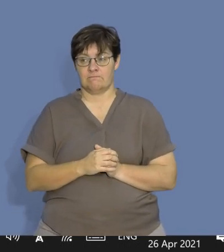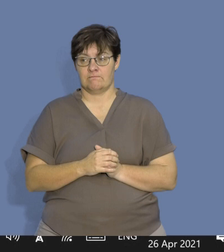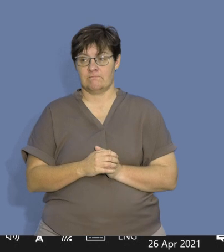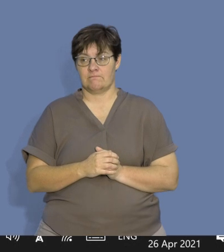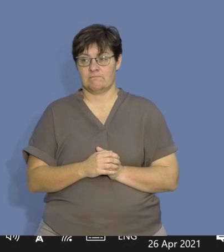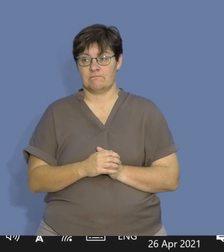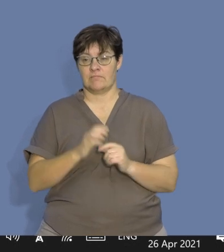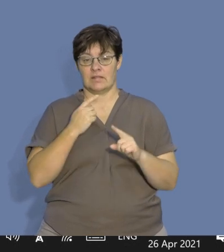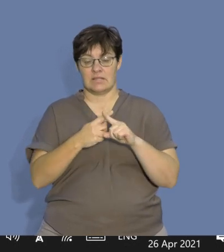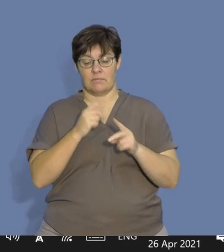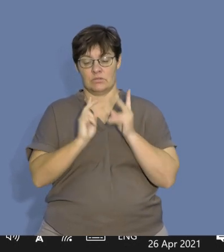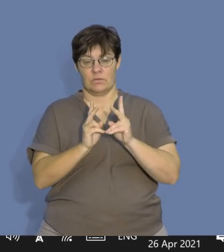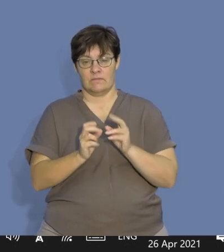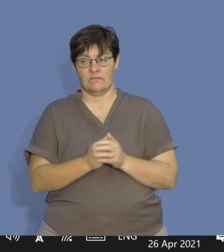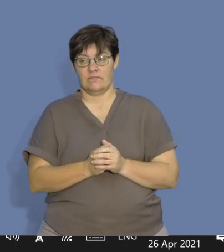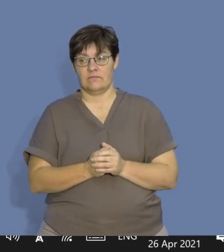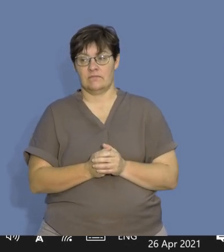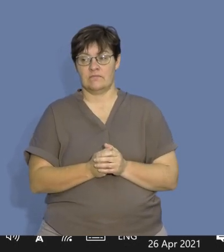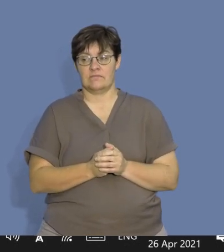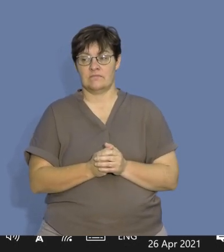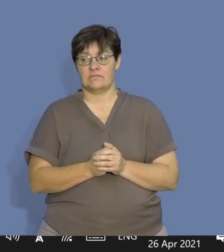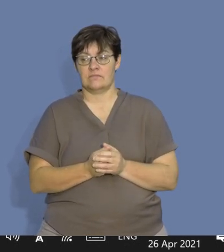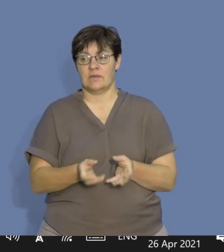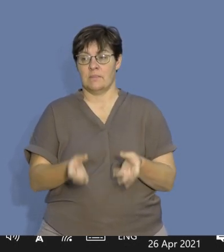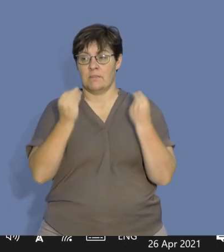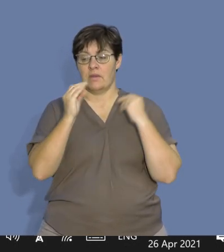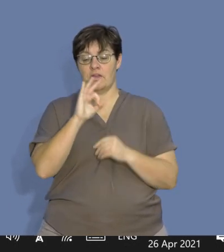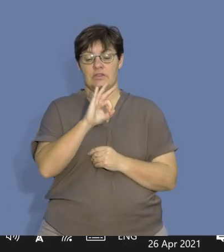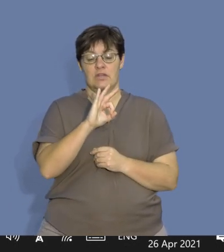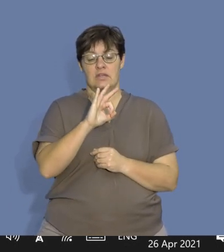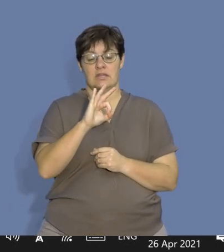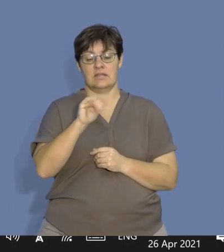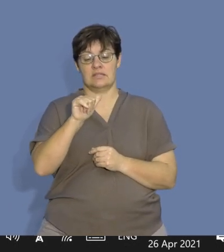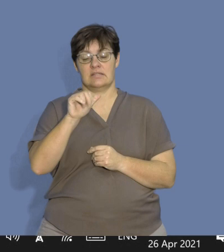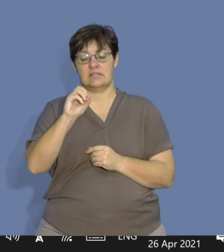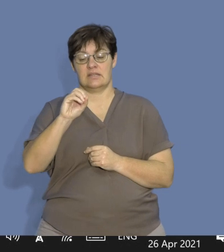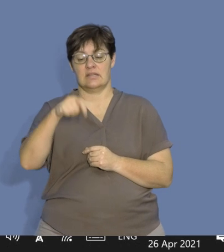one more zero, times 12, and that gives us